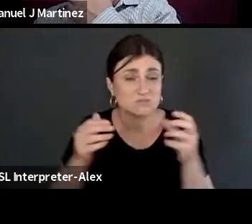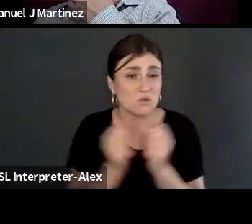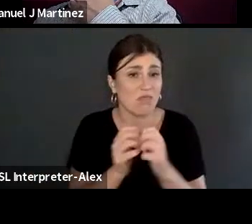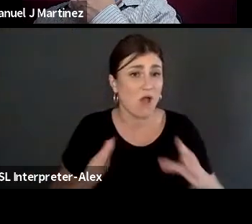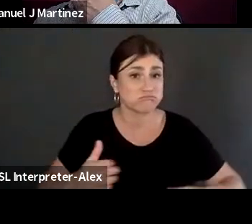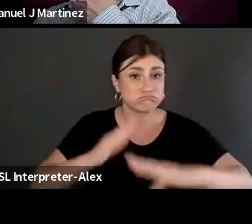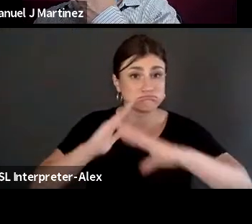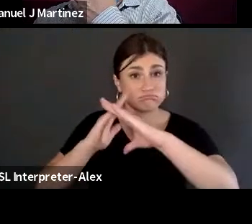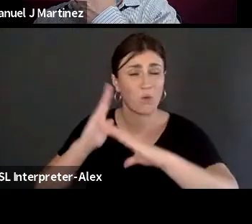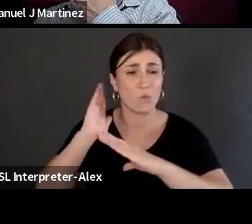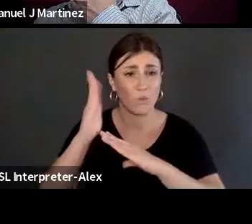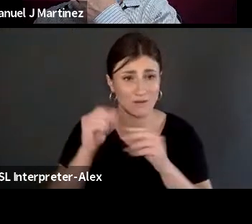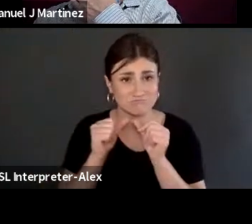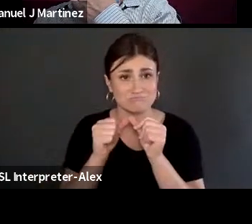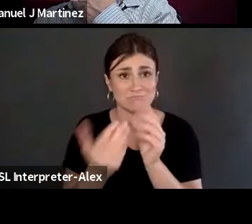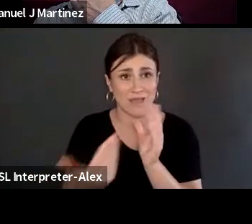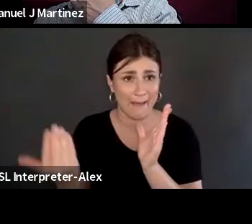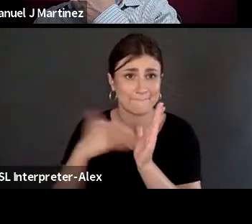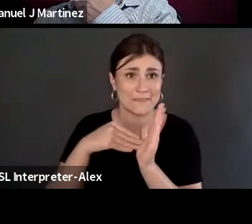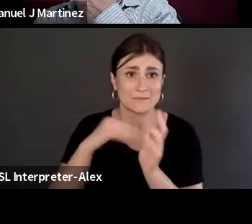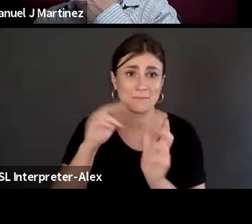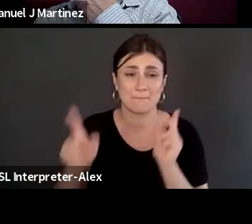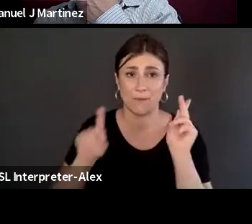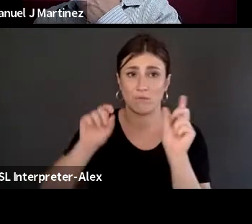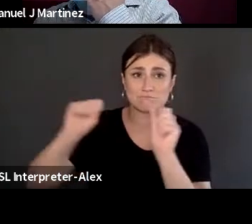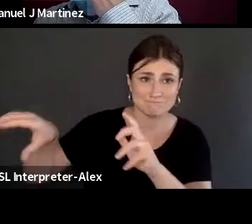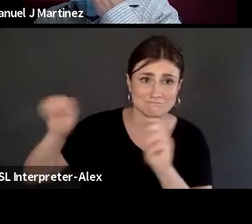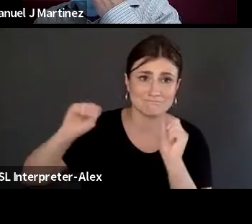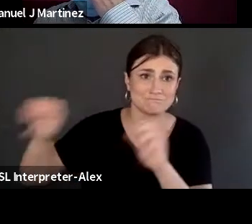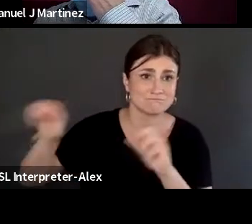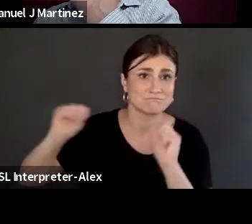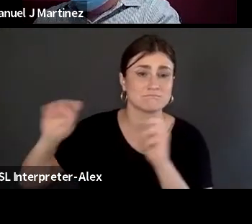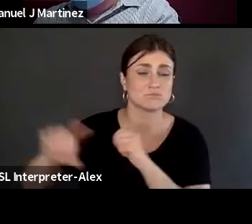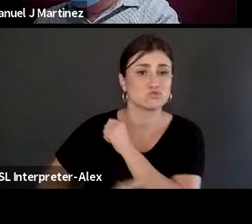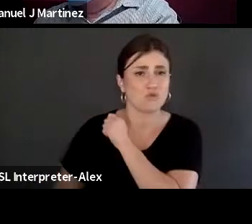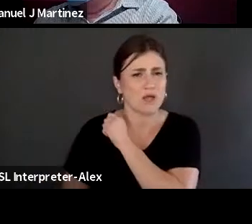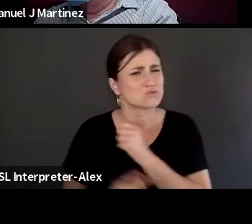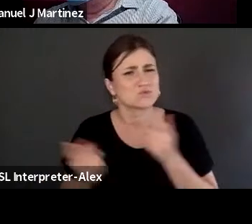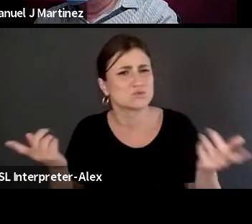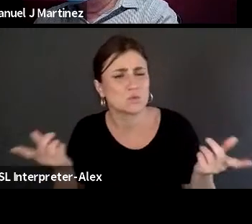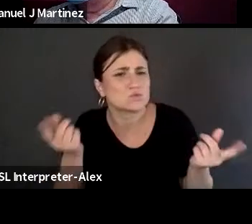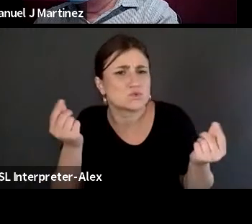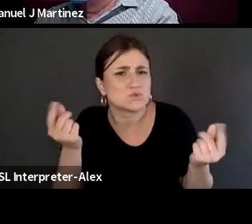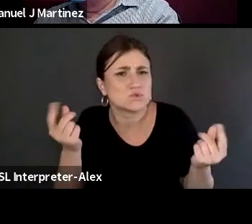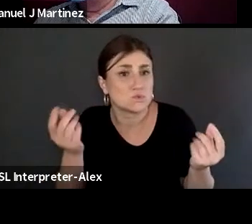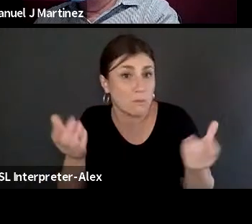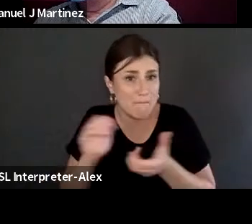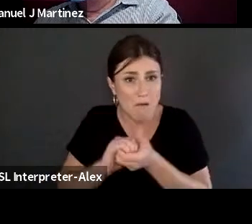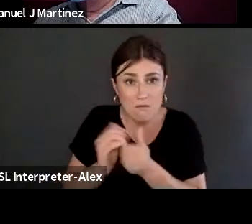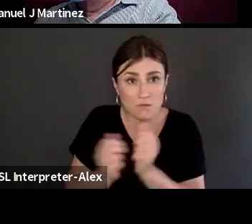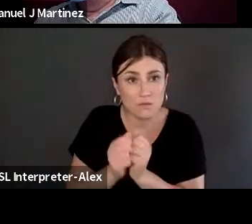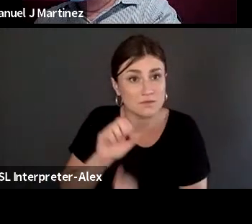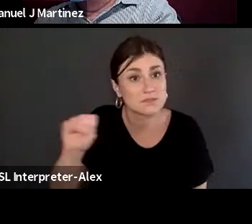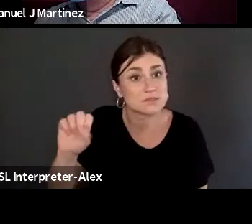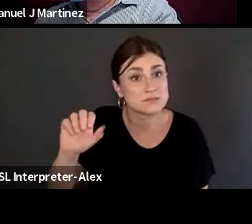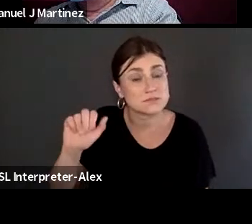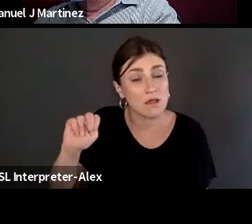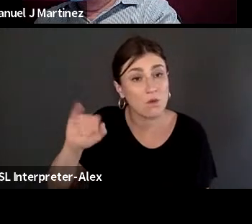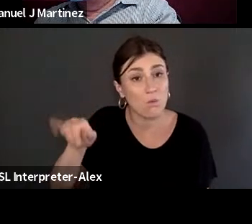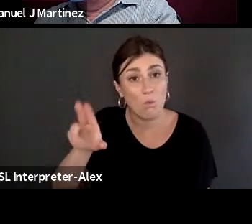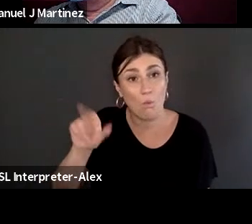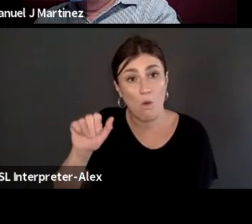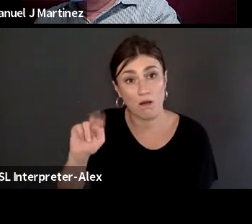again, working with San Juan to try to alleviate that issue so that this doesn't occur again, because this was